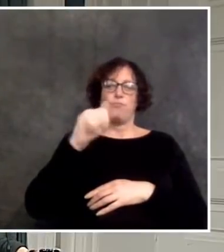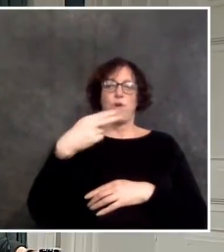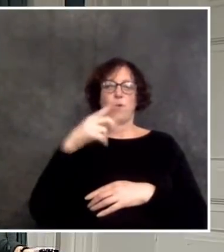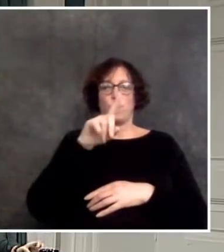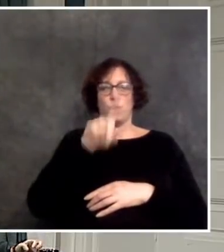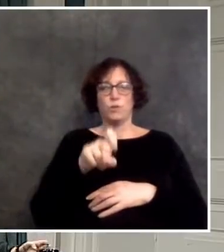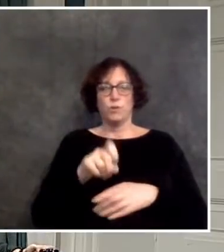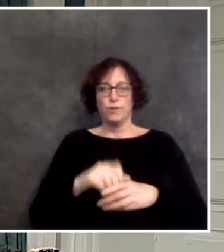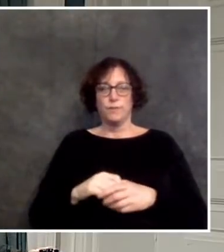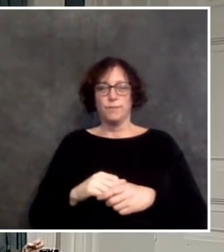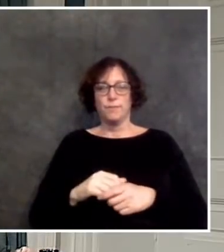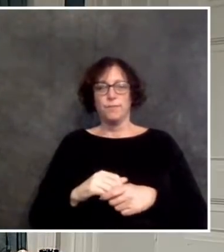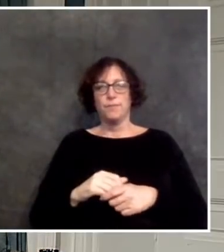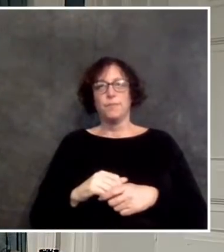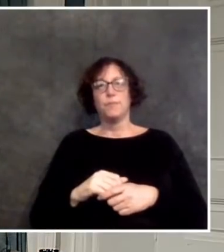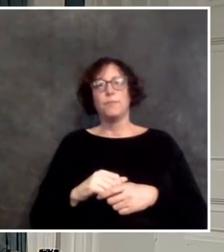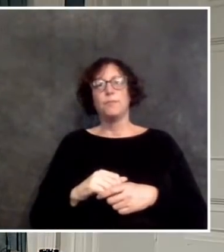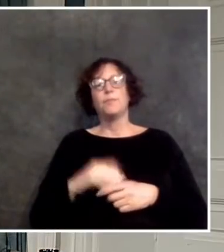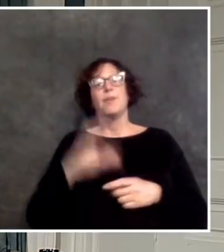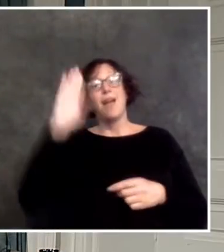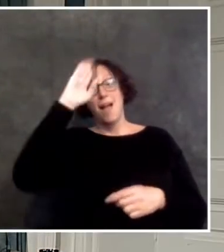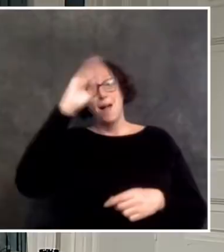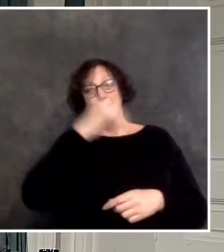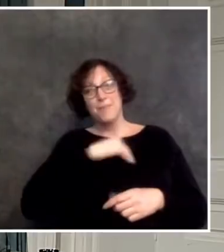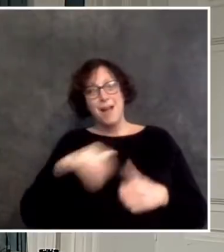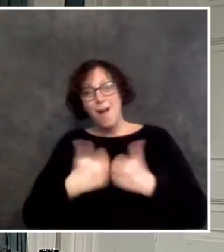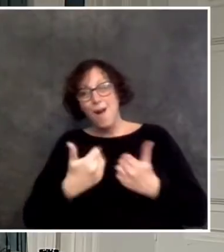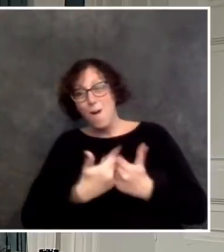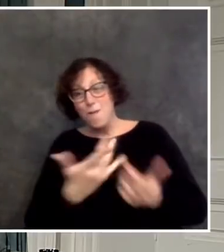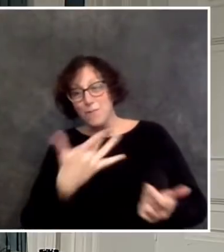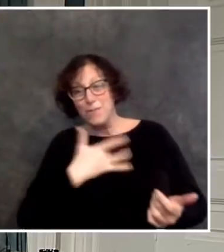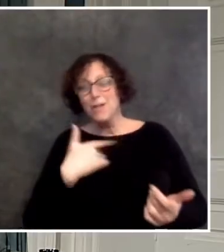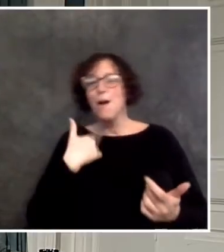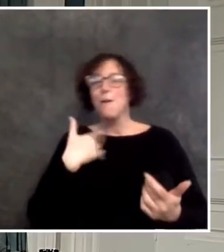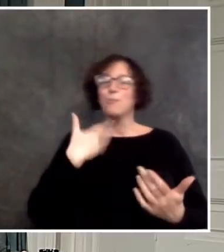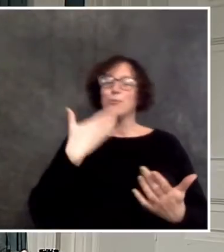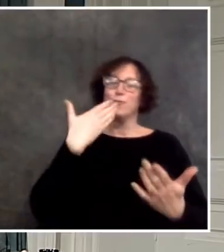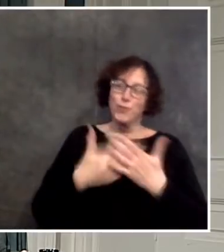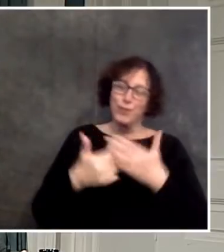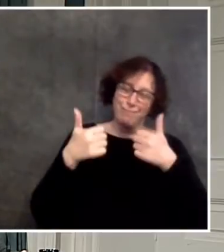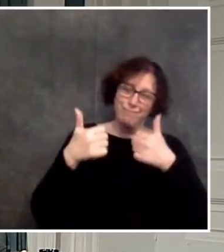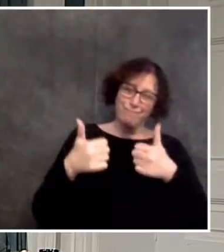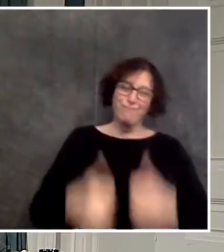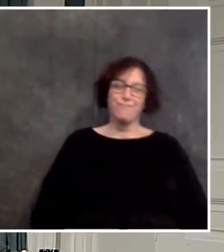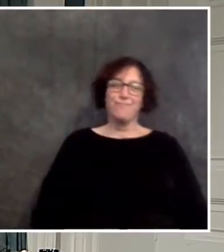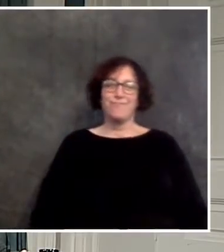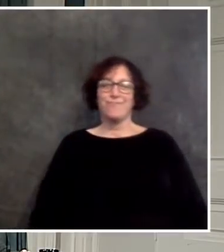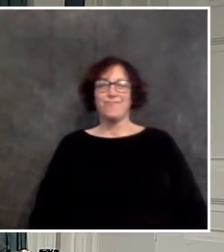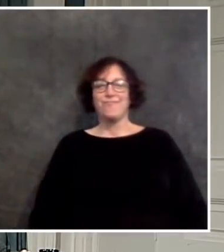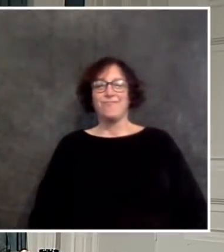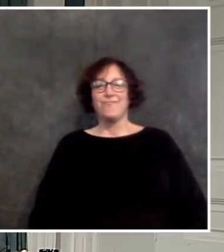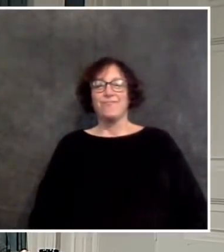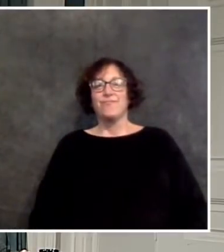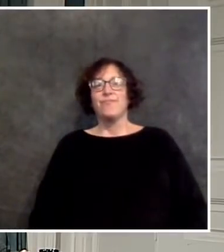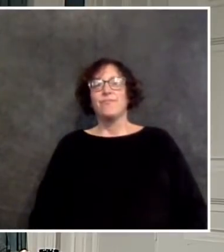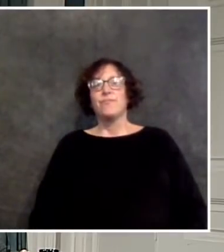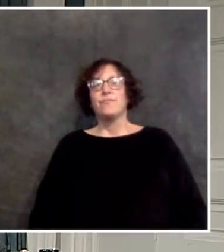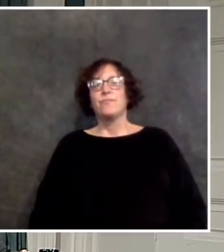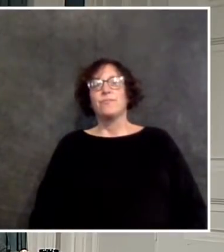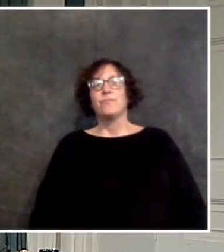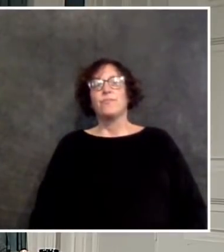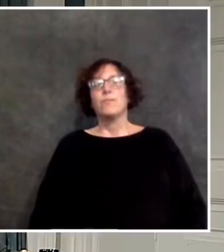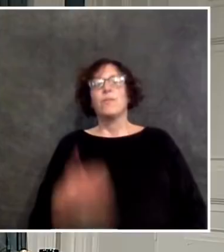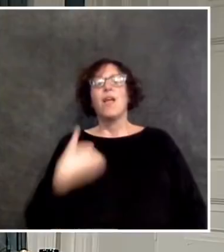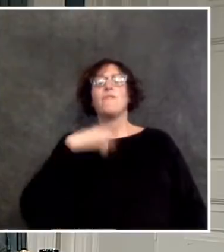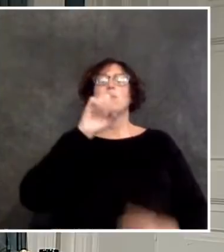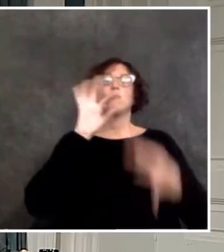Lee. So I want to ask sort of a tangential but a related question about testing. We're